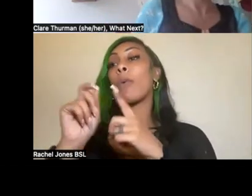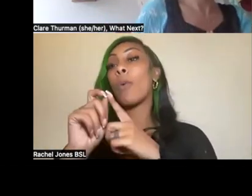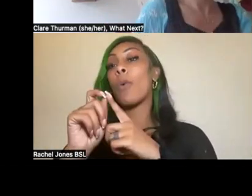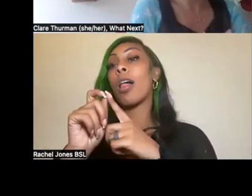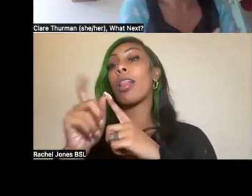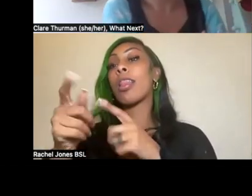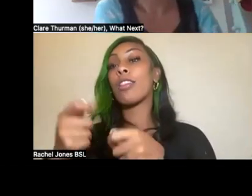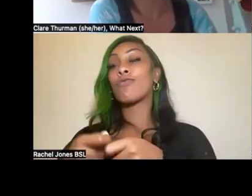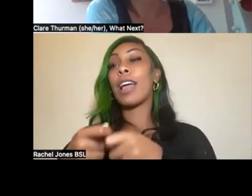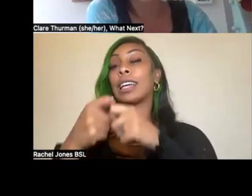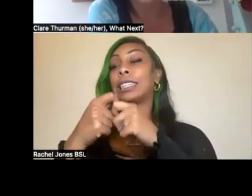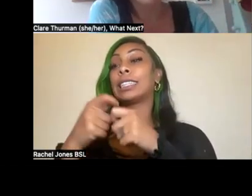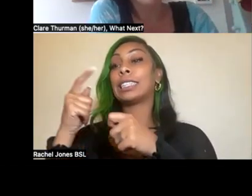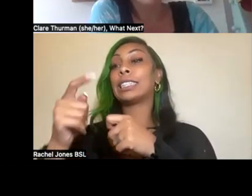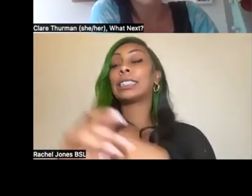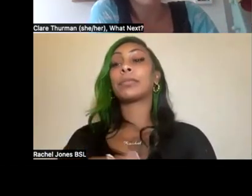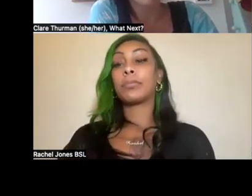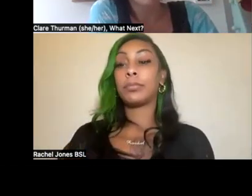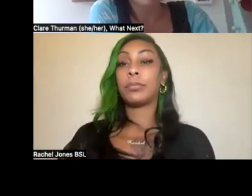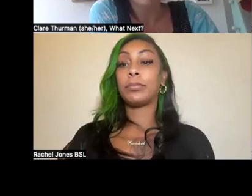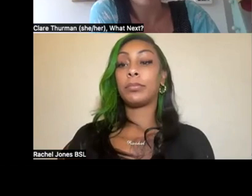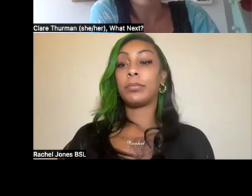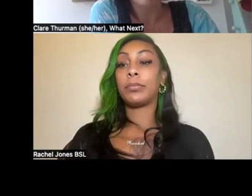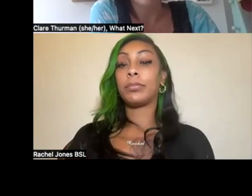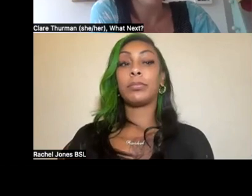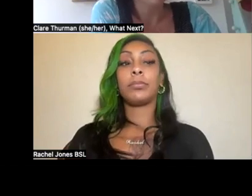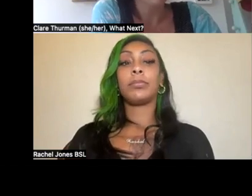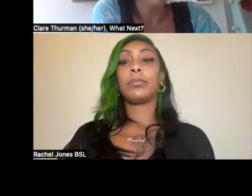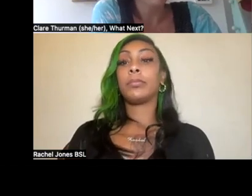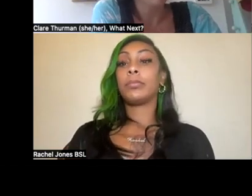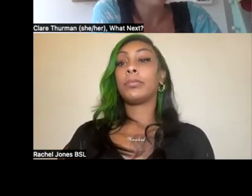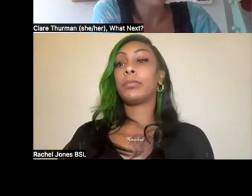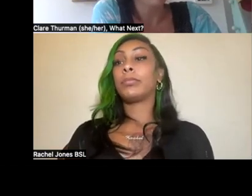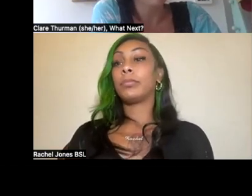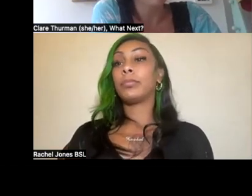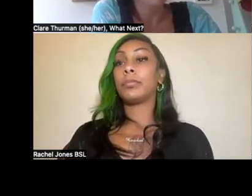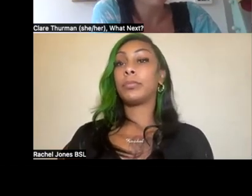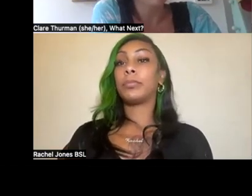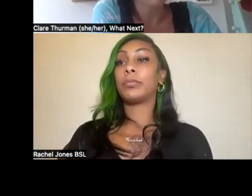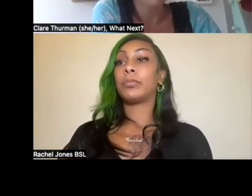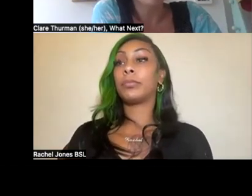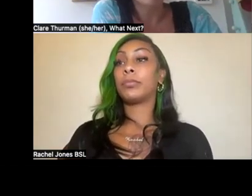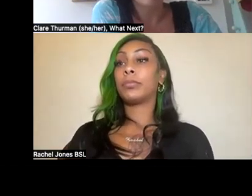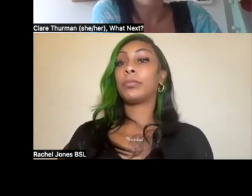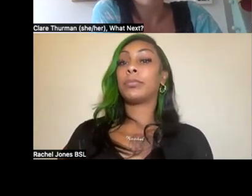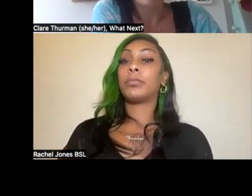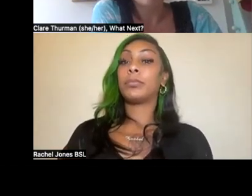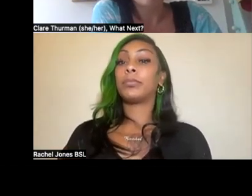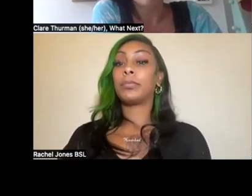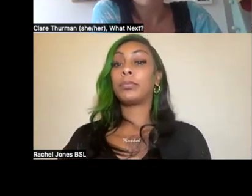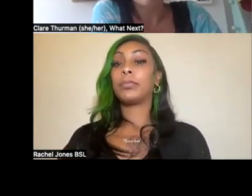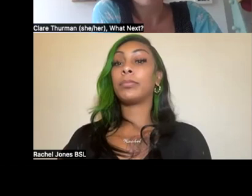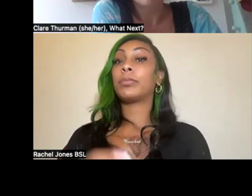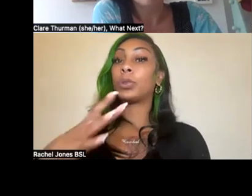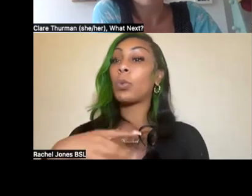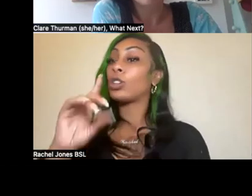raised, which I guess, is there anyone that would like to respond to that from the speakers